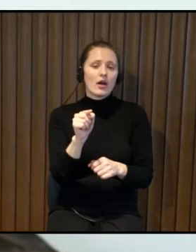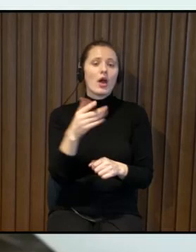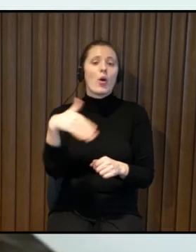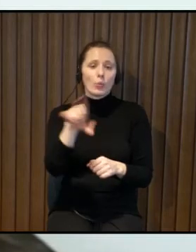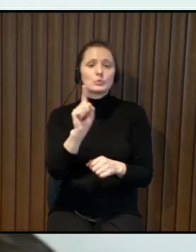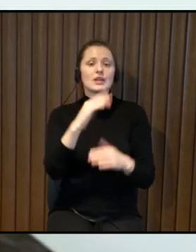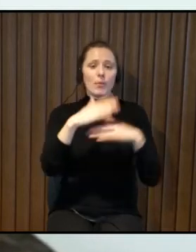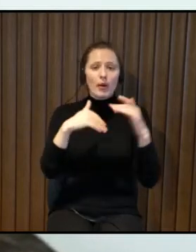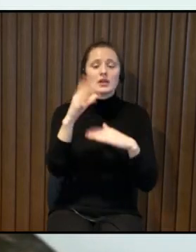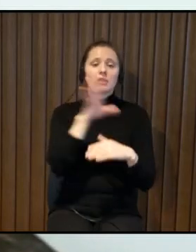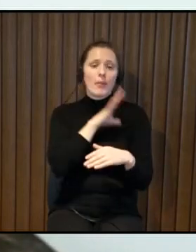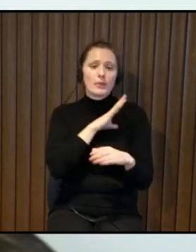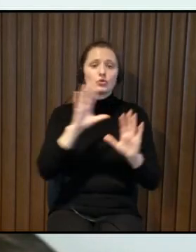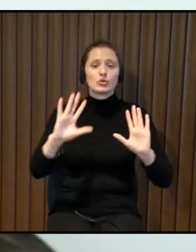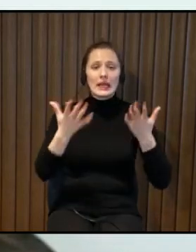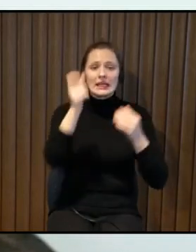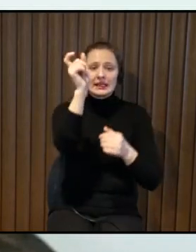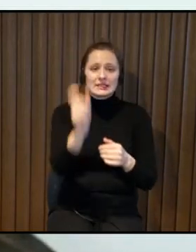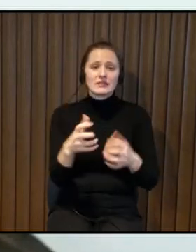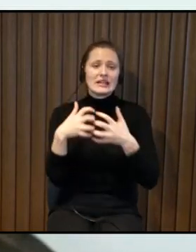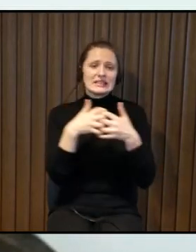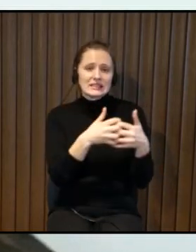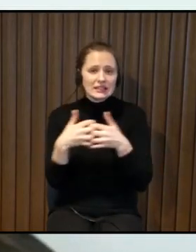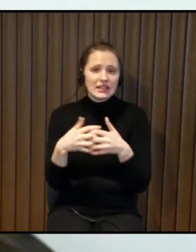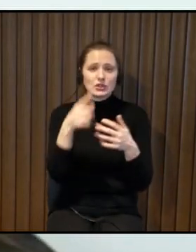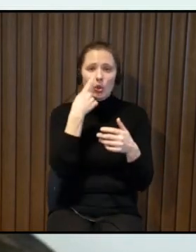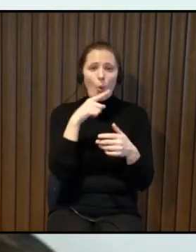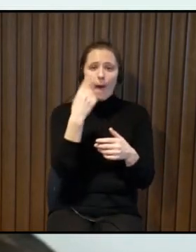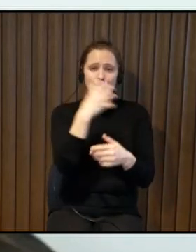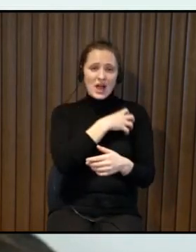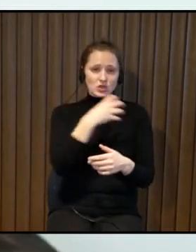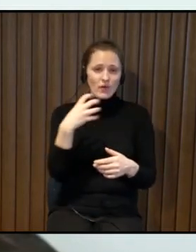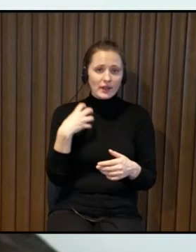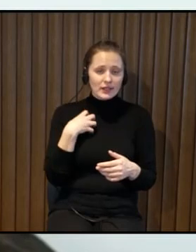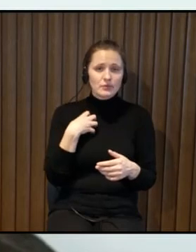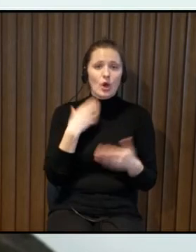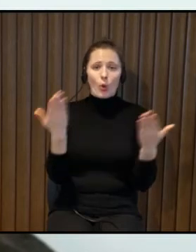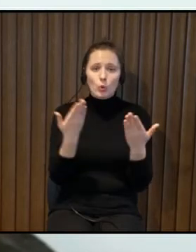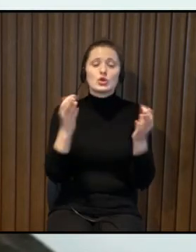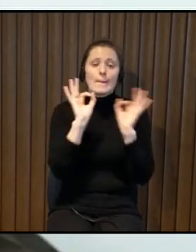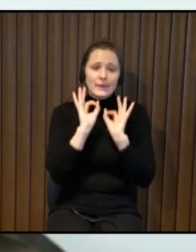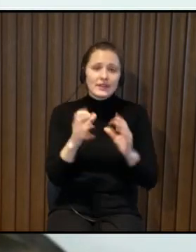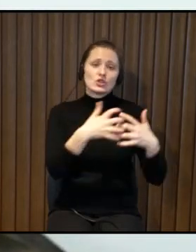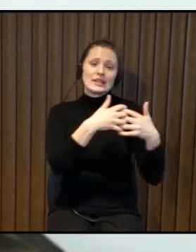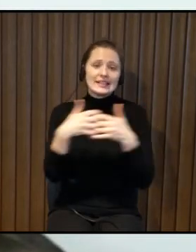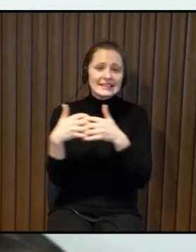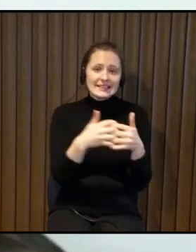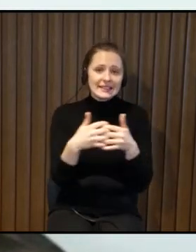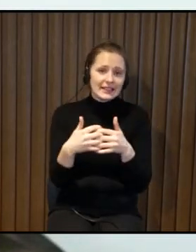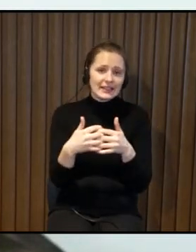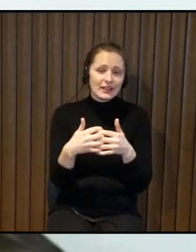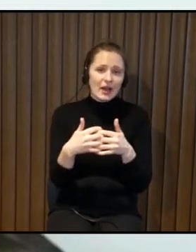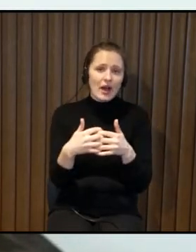listened to, they can always call us, Ombuds office. We have had cases